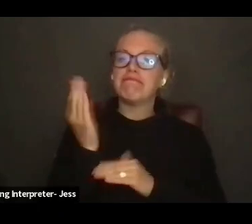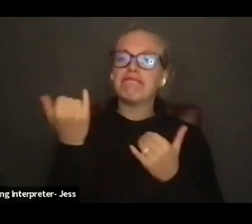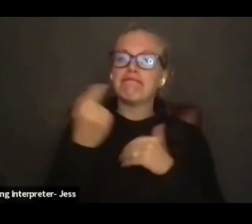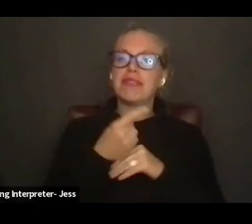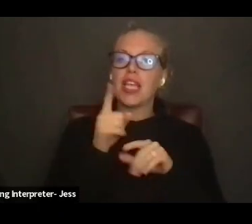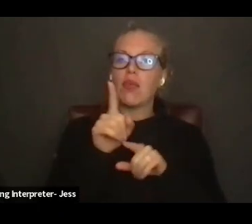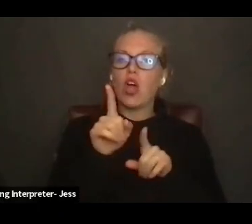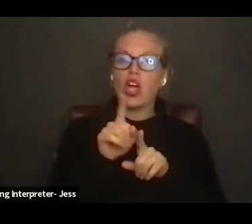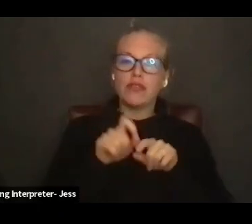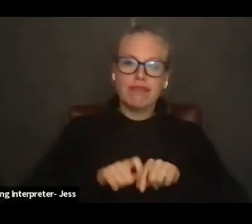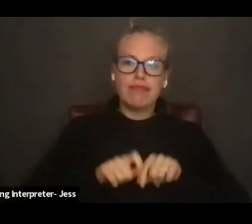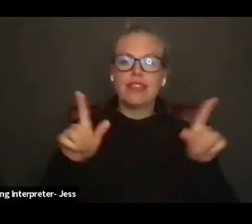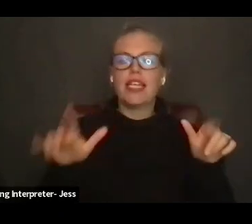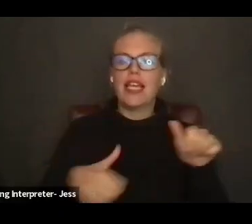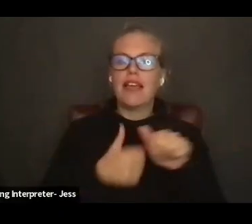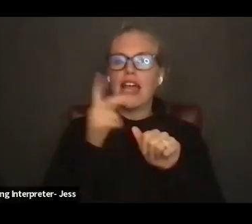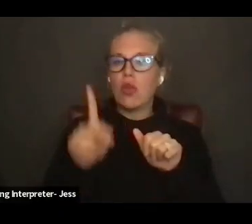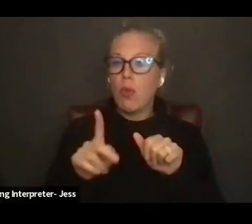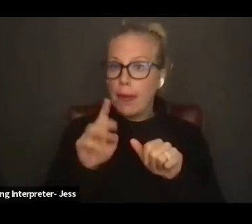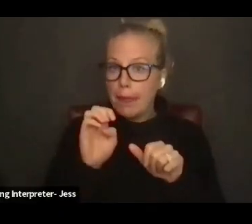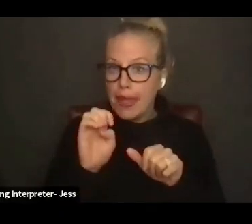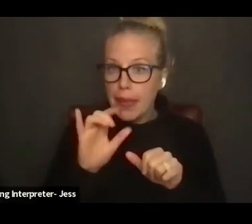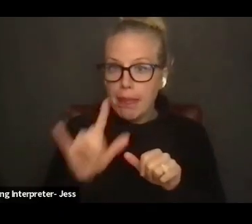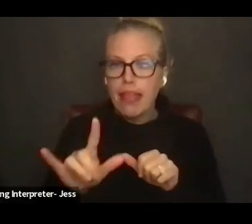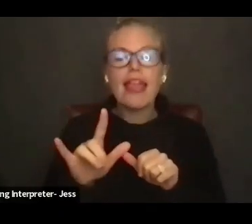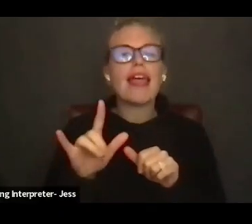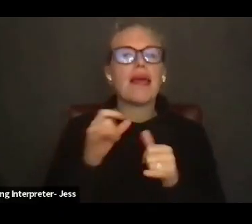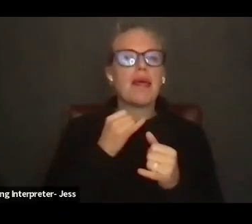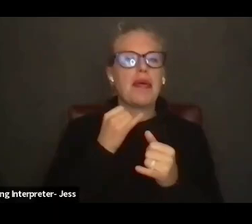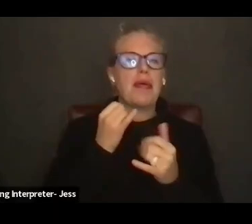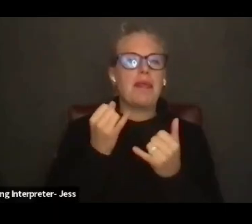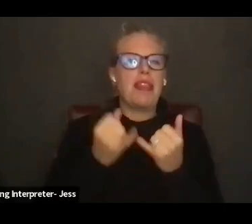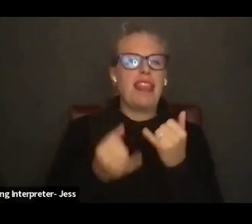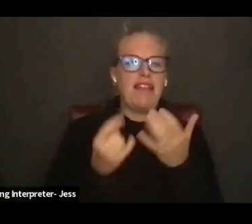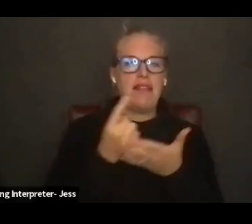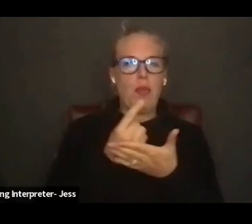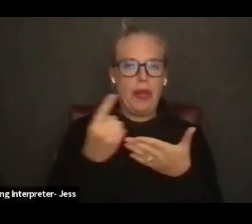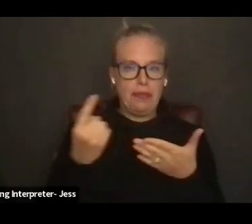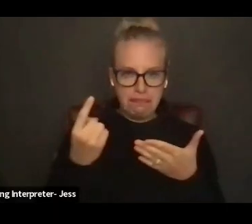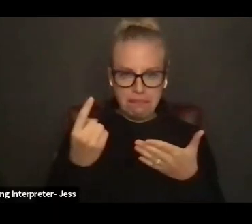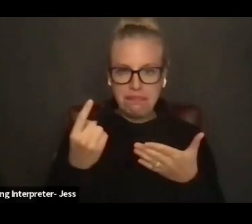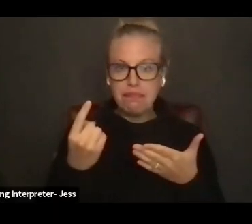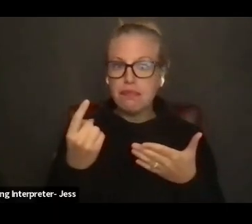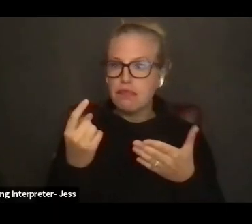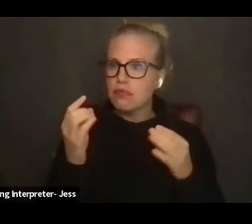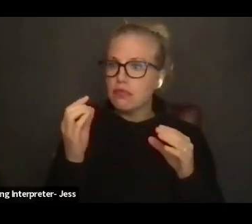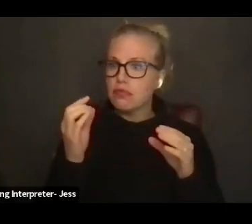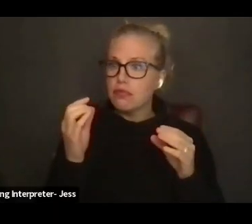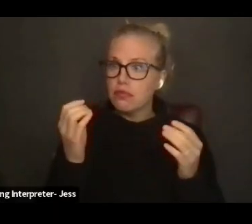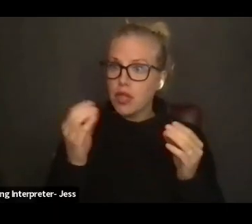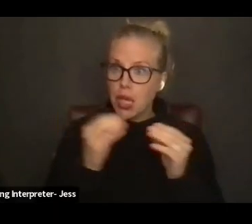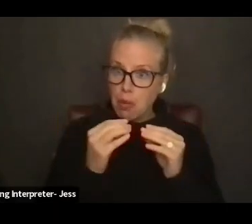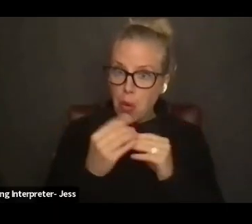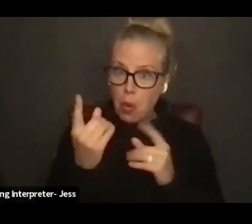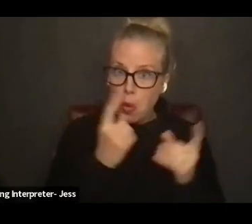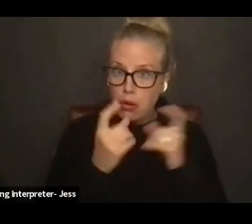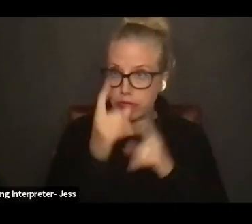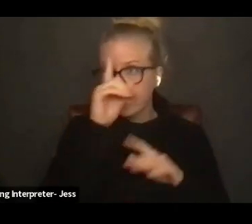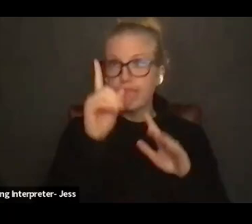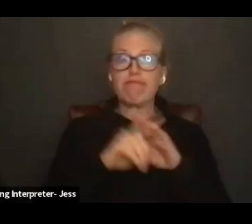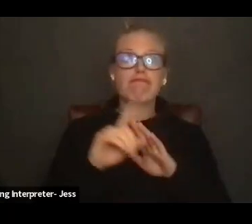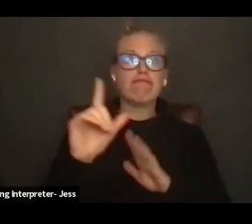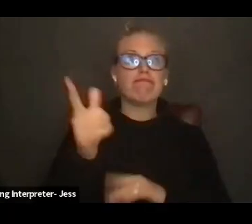also go out in a follow-up email by the end of this week. And if anybody has any more questions that they